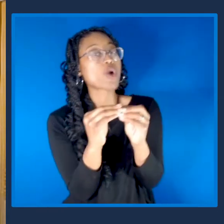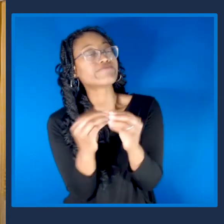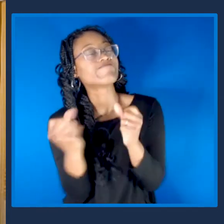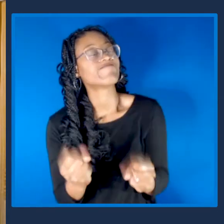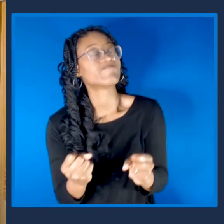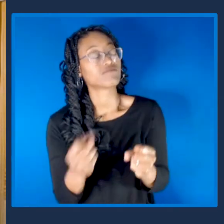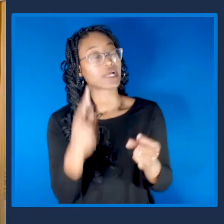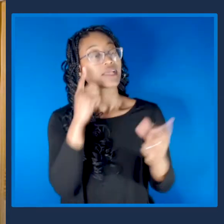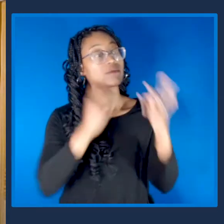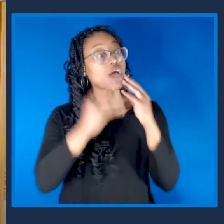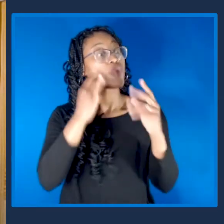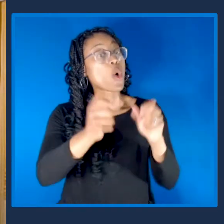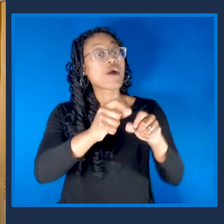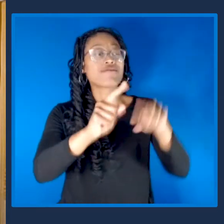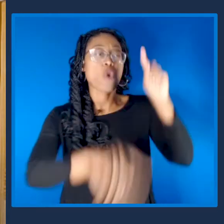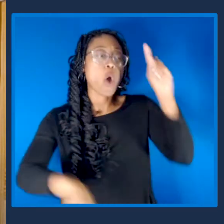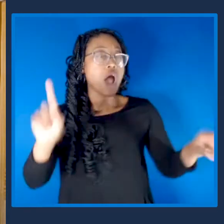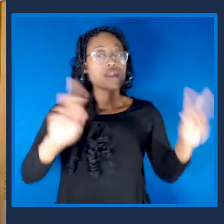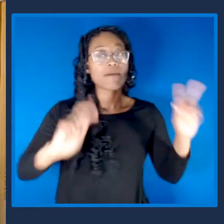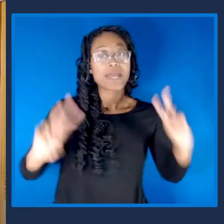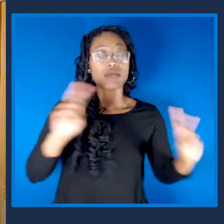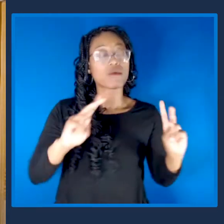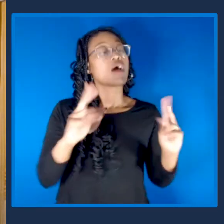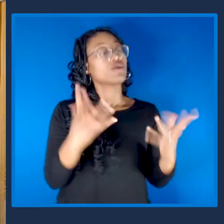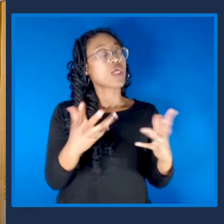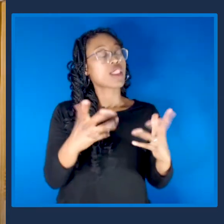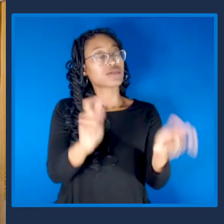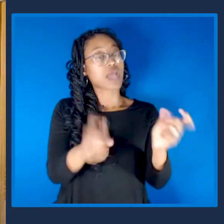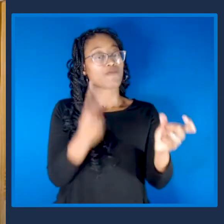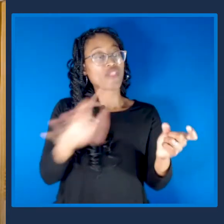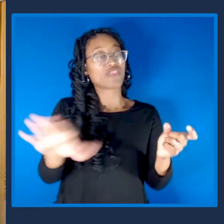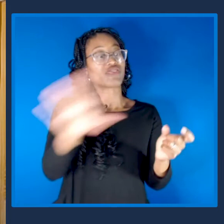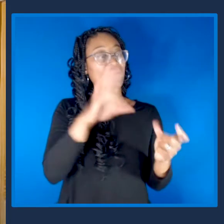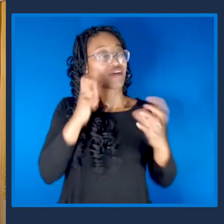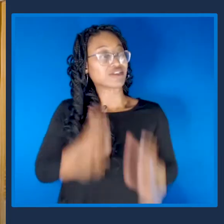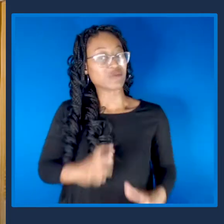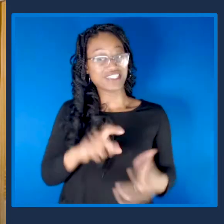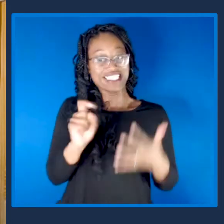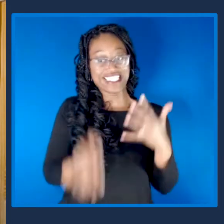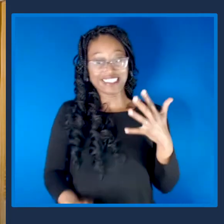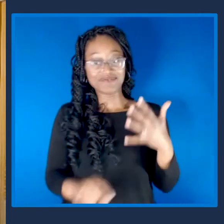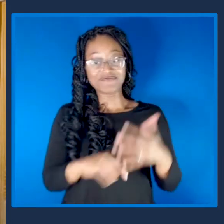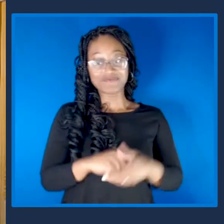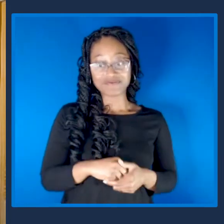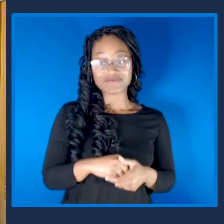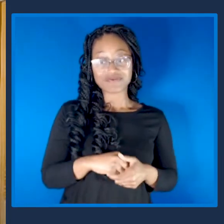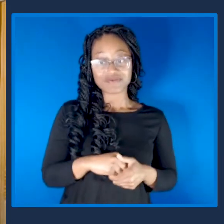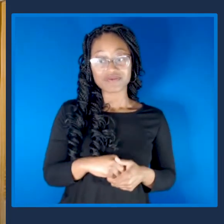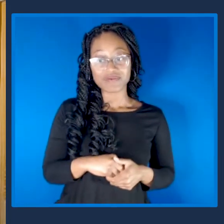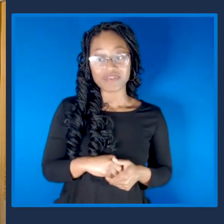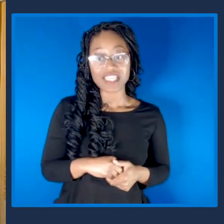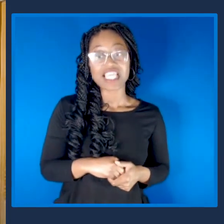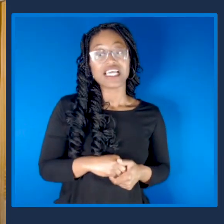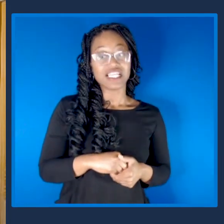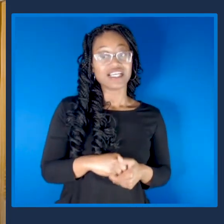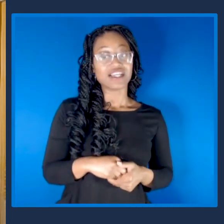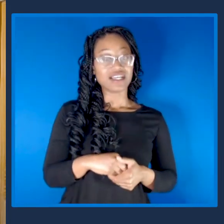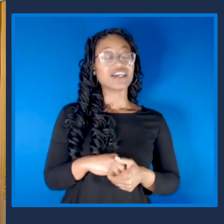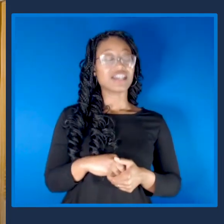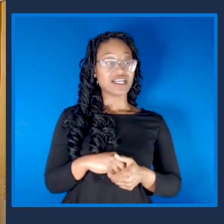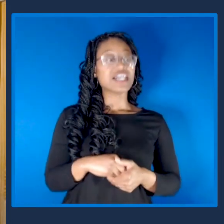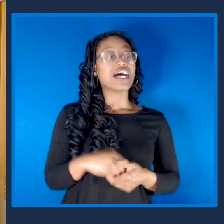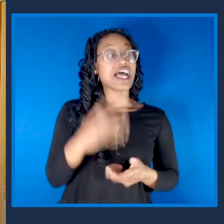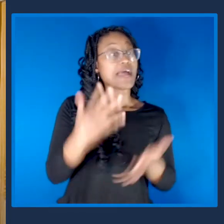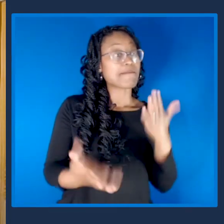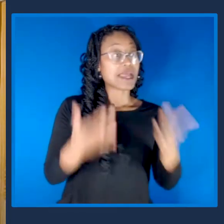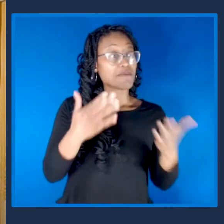lot of different people. It adapts to your customers' needs. Some examples of things I've seen where maybe you do